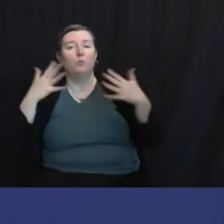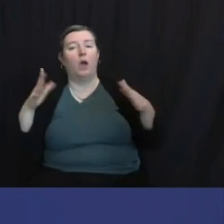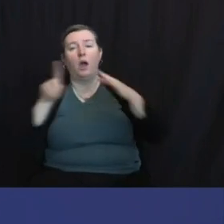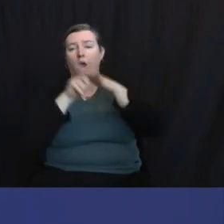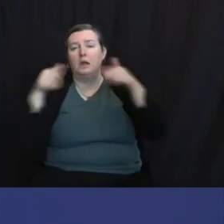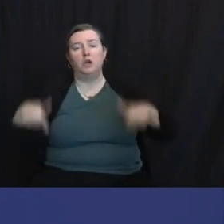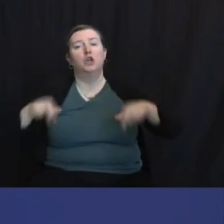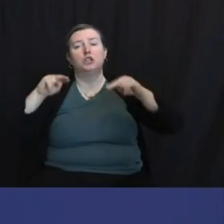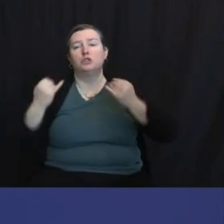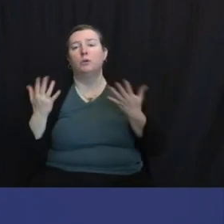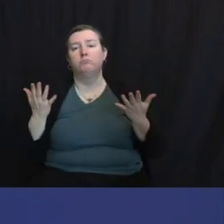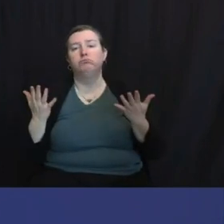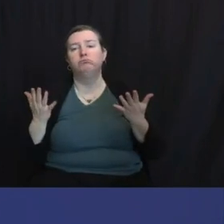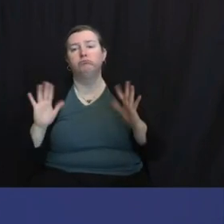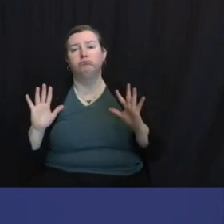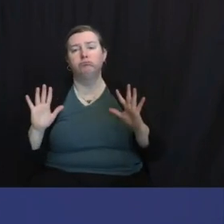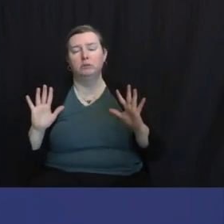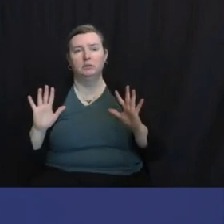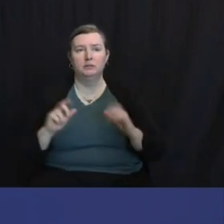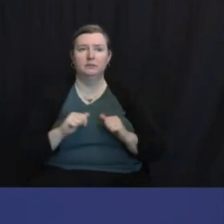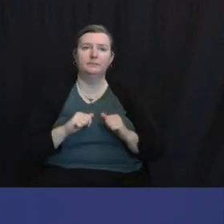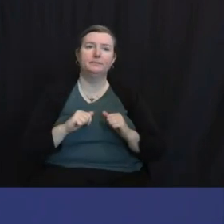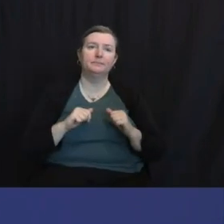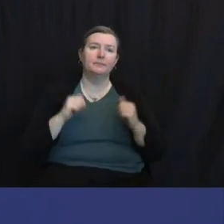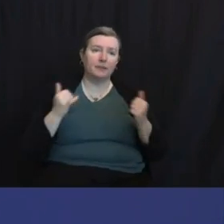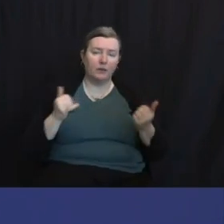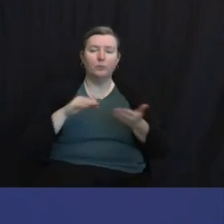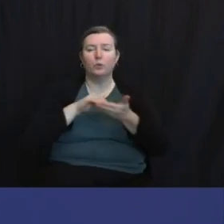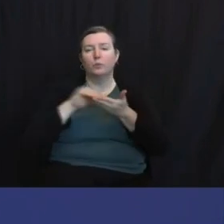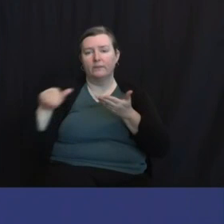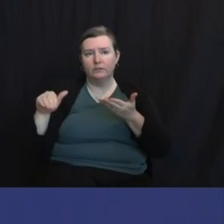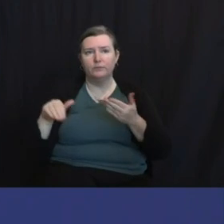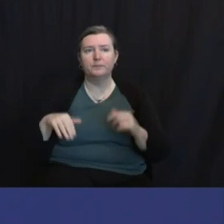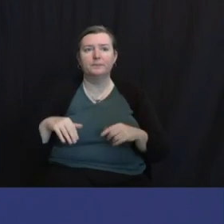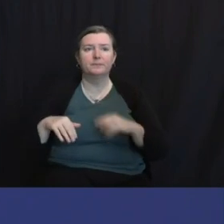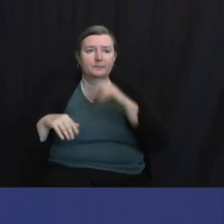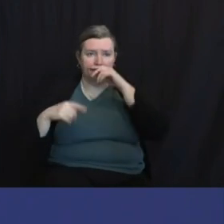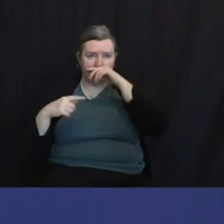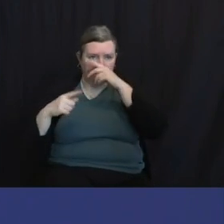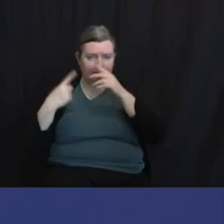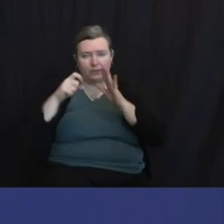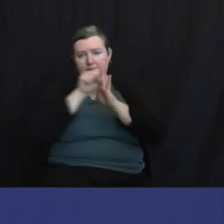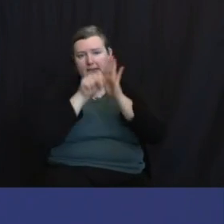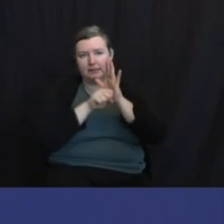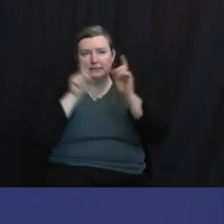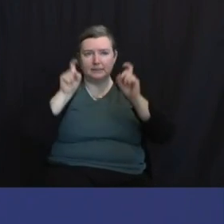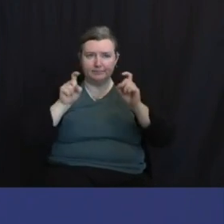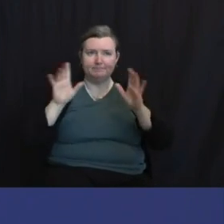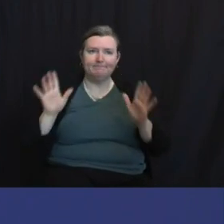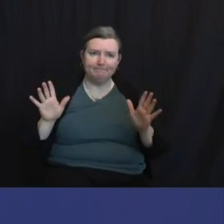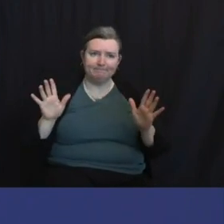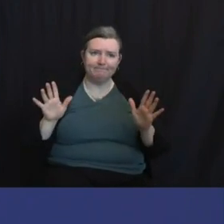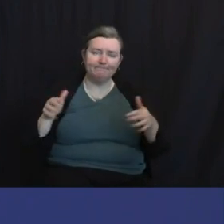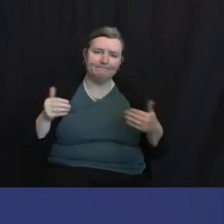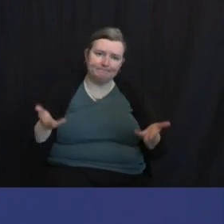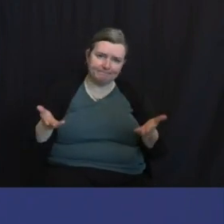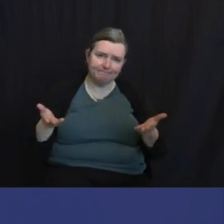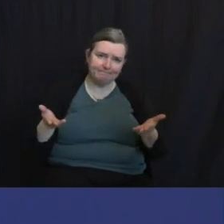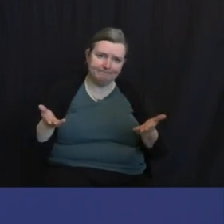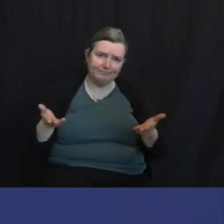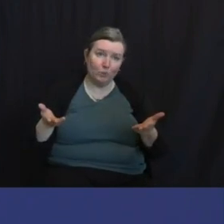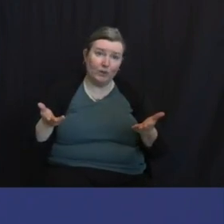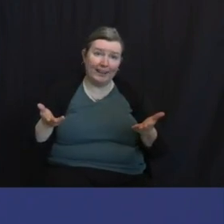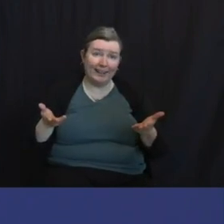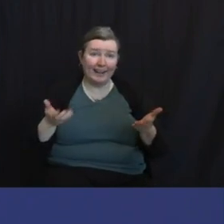to the waiver, I think the rationale, I guess it's in one respect why, again, if at first you don't succeed,